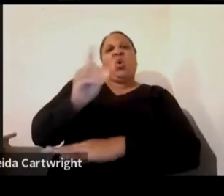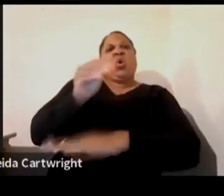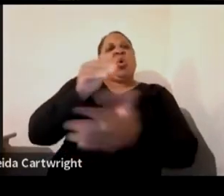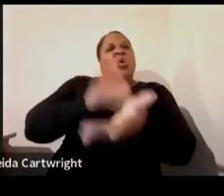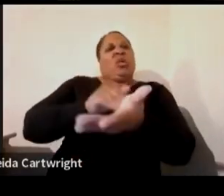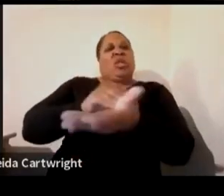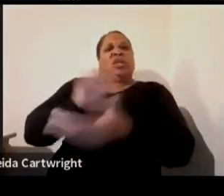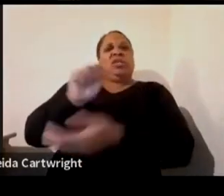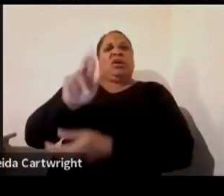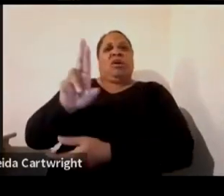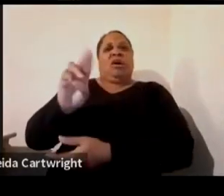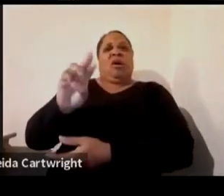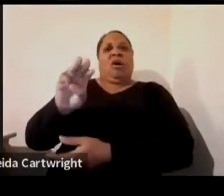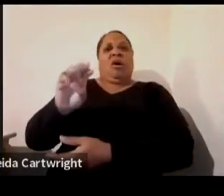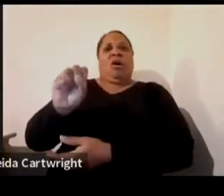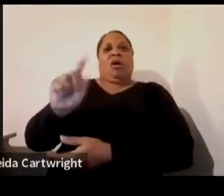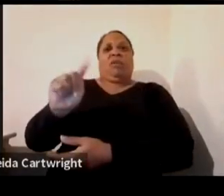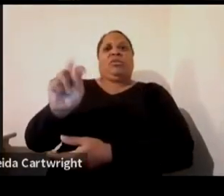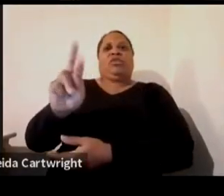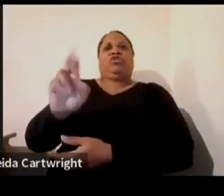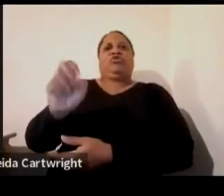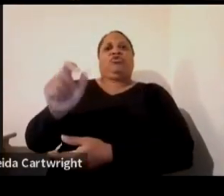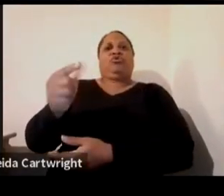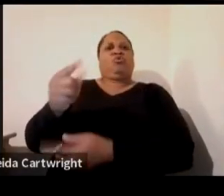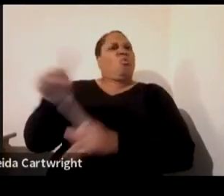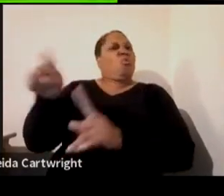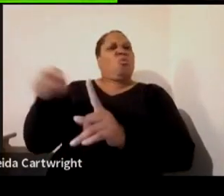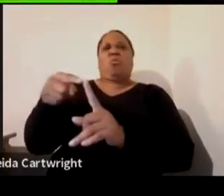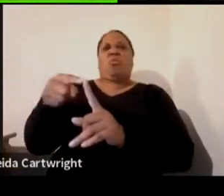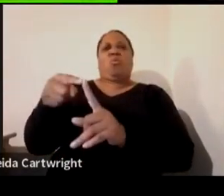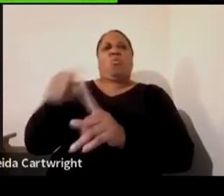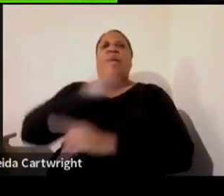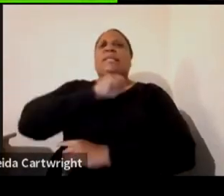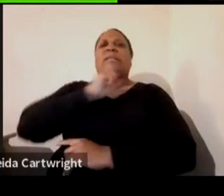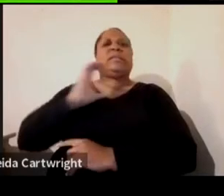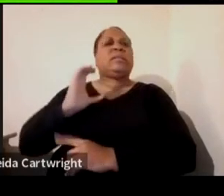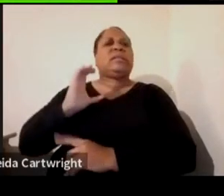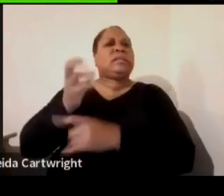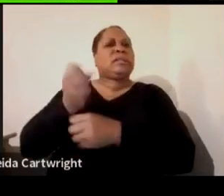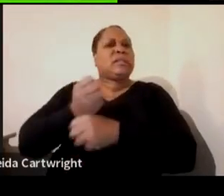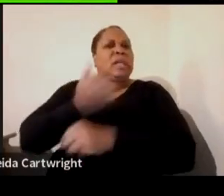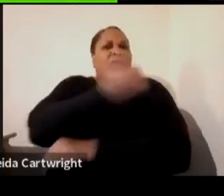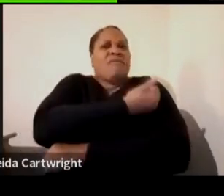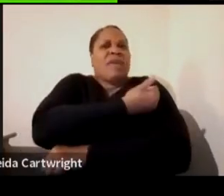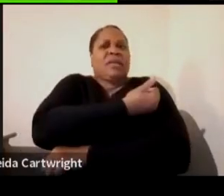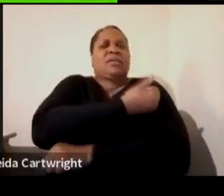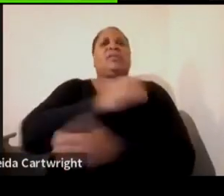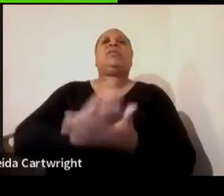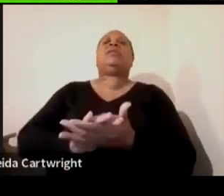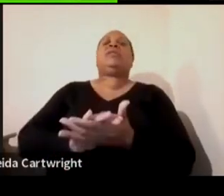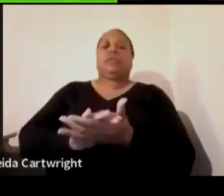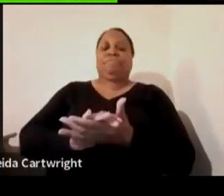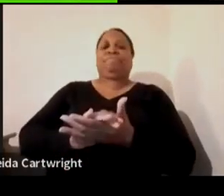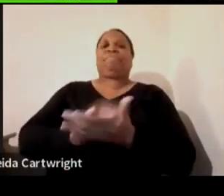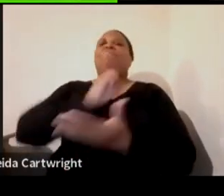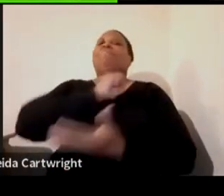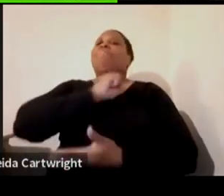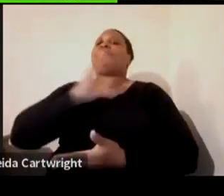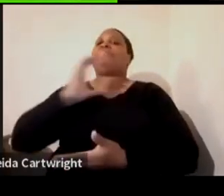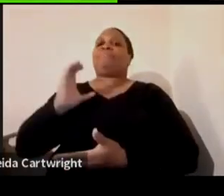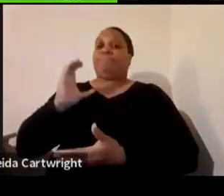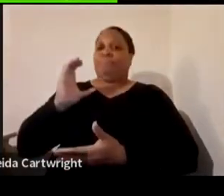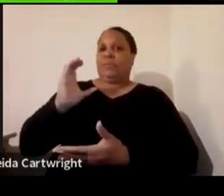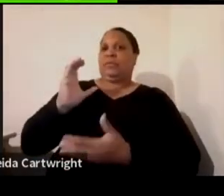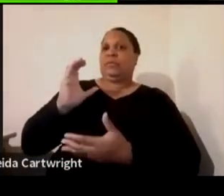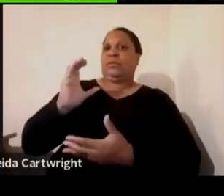when will seniors be receiving the vaccine? So seniors are part of the group who fall into the